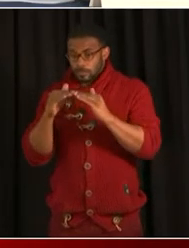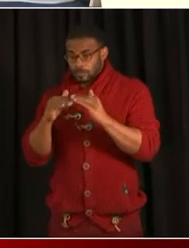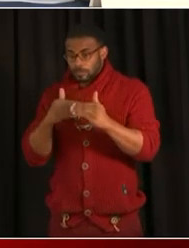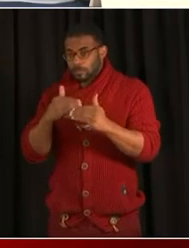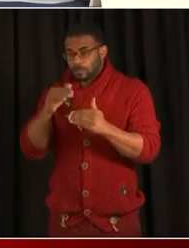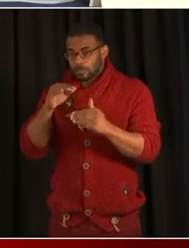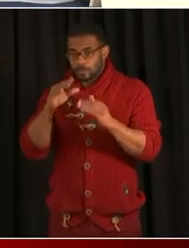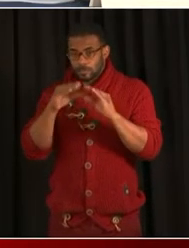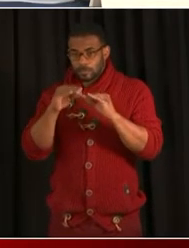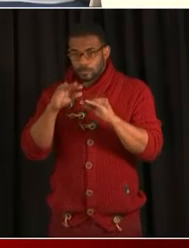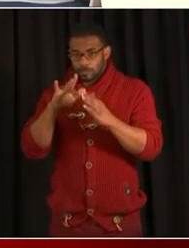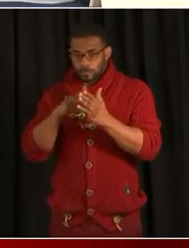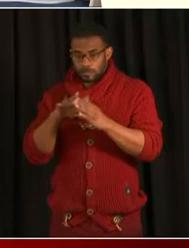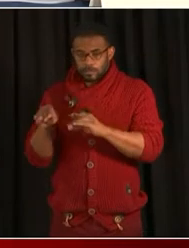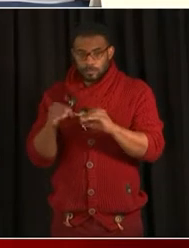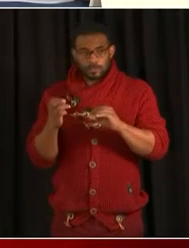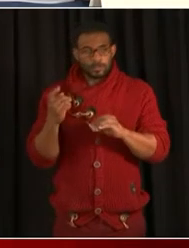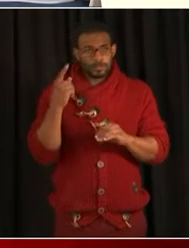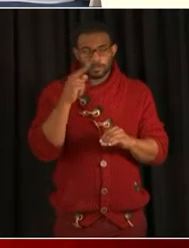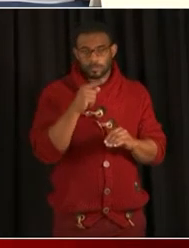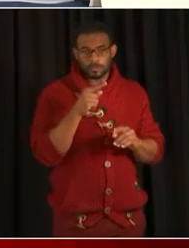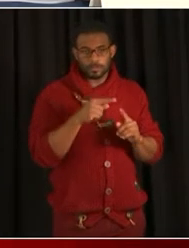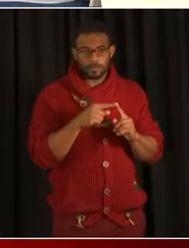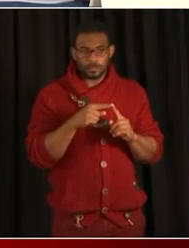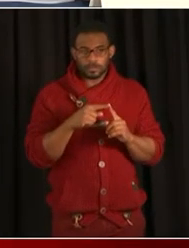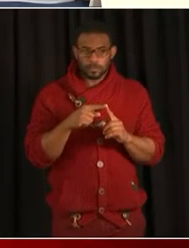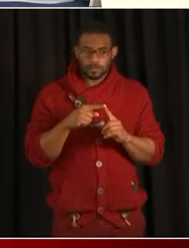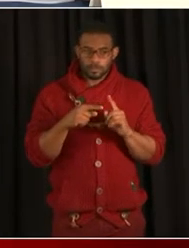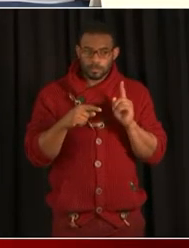downtown next to the convention center. We moved back up to